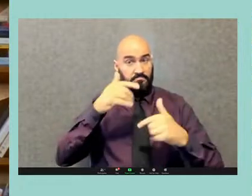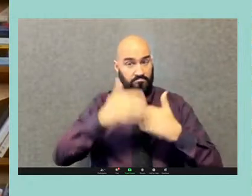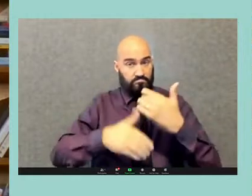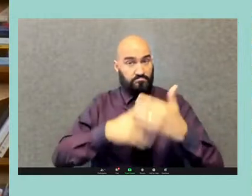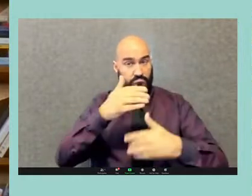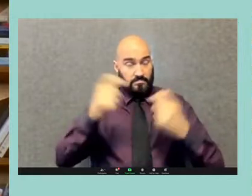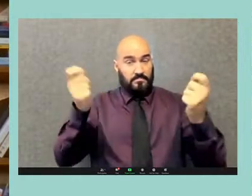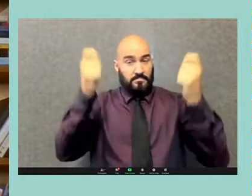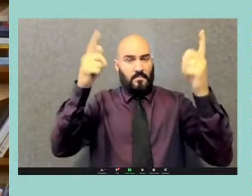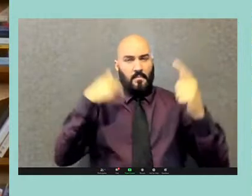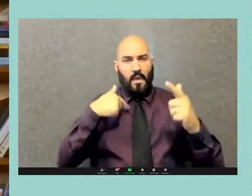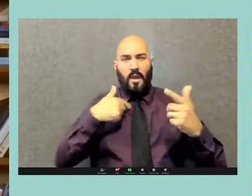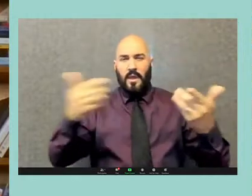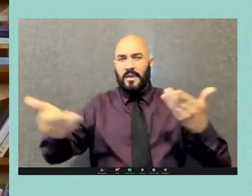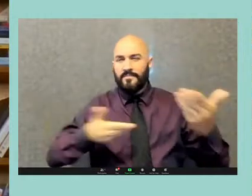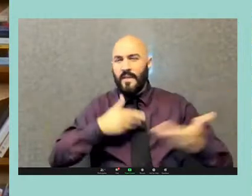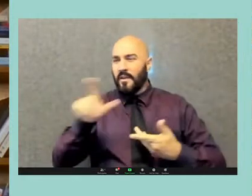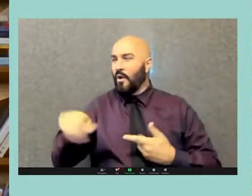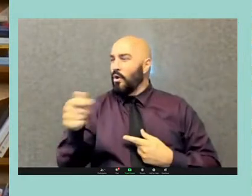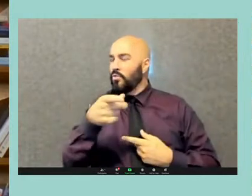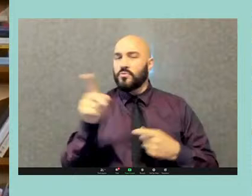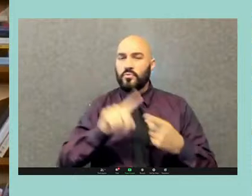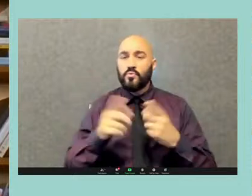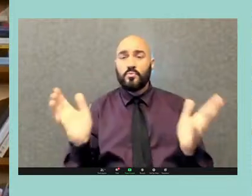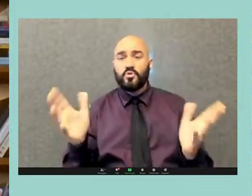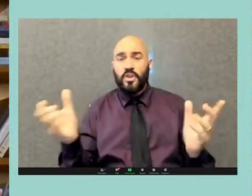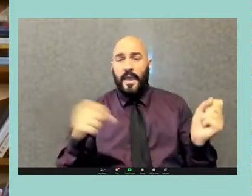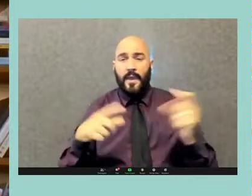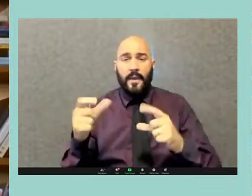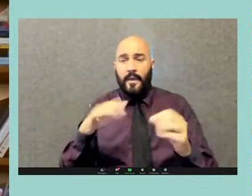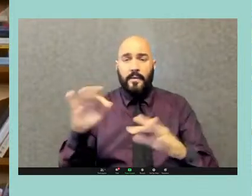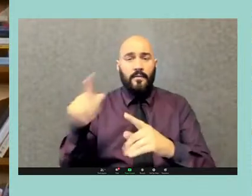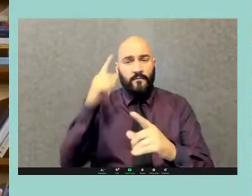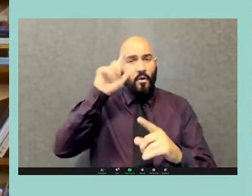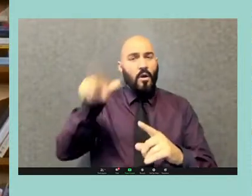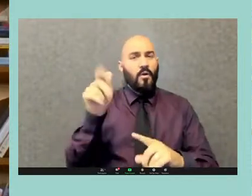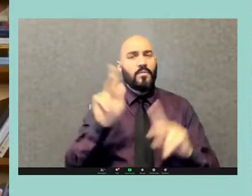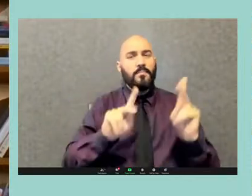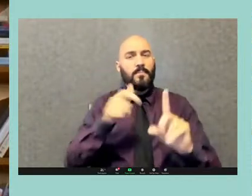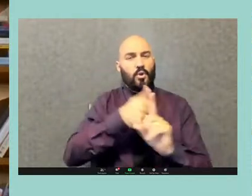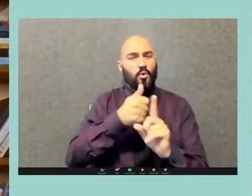and home congregations of other bridgers we honor through this ceremony.